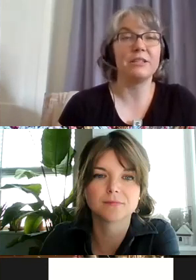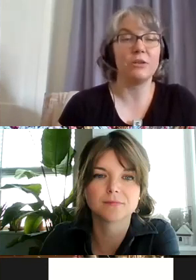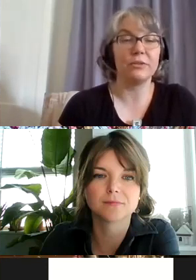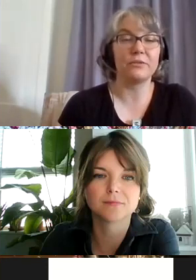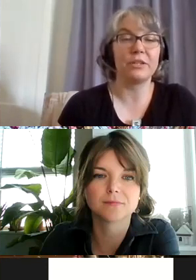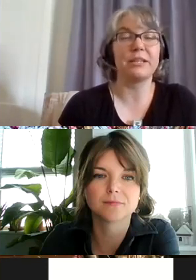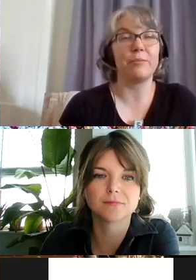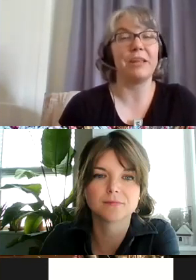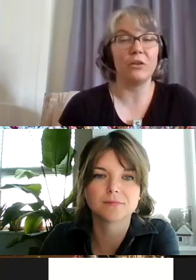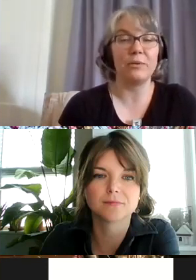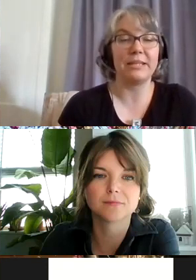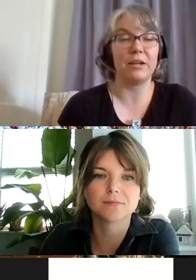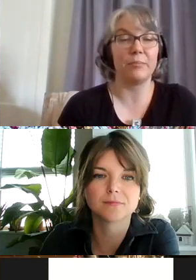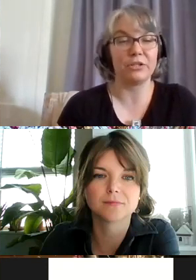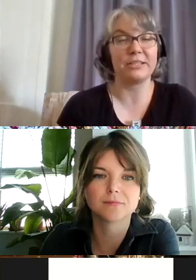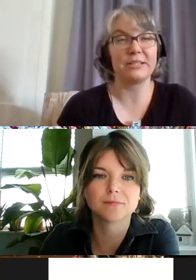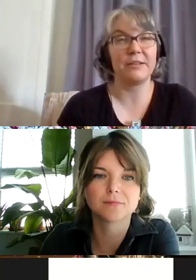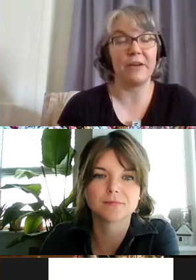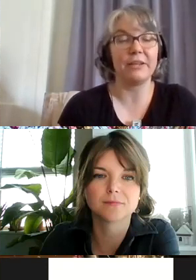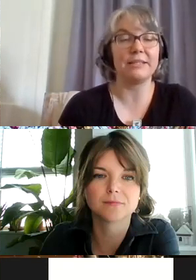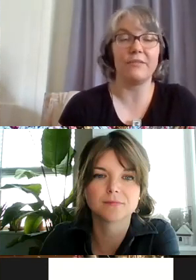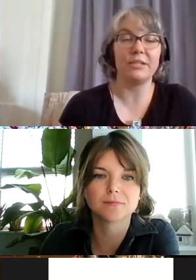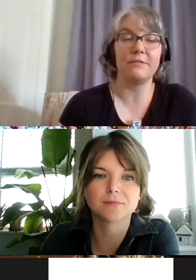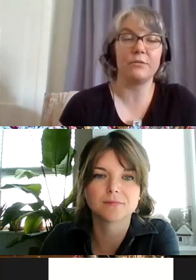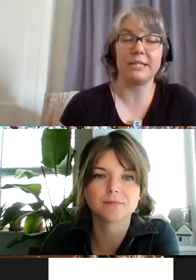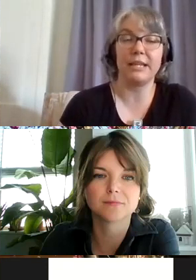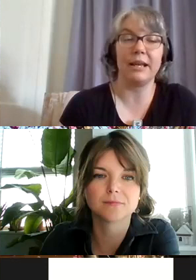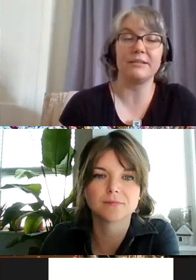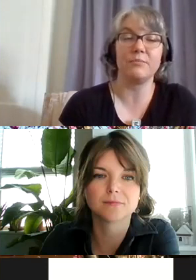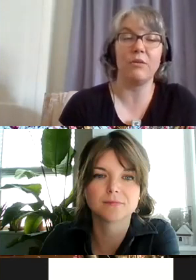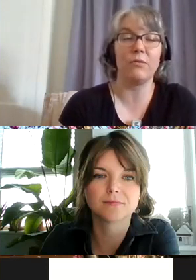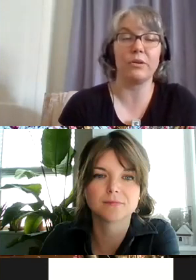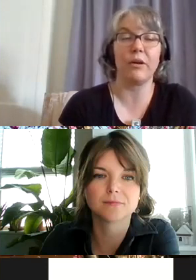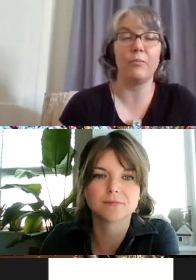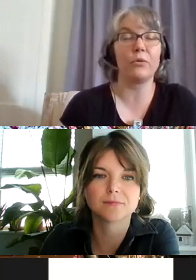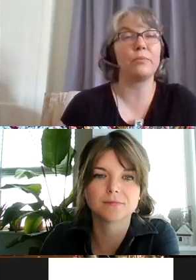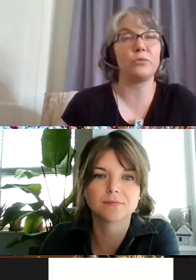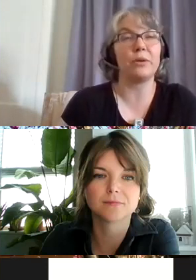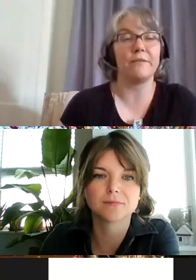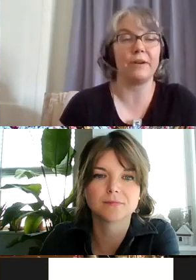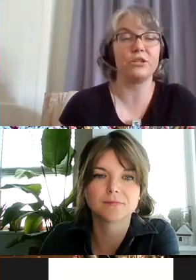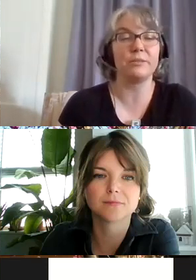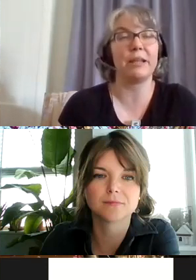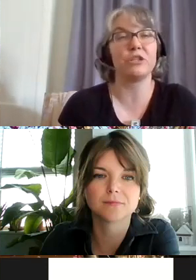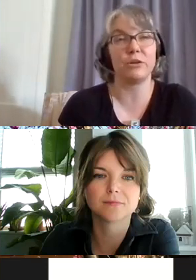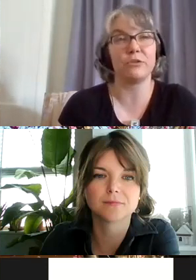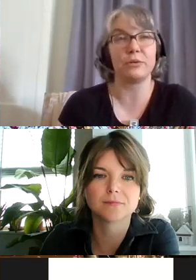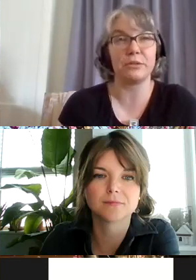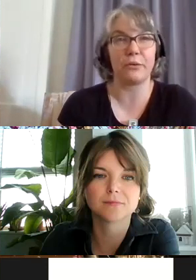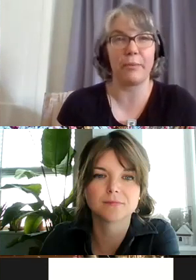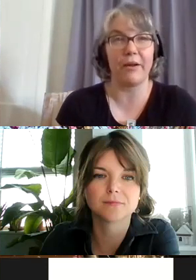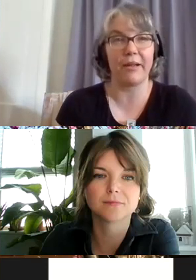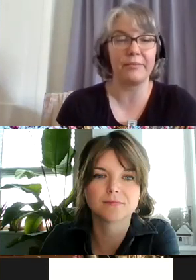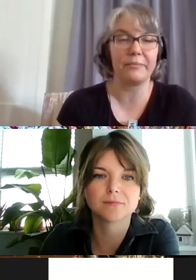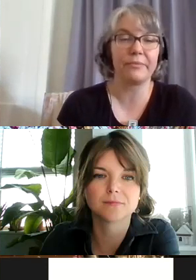Natchitoches is the oldest French settlement in the Louisiana Purchase, founded in 1714 as a small fort on the border between French and Spanish territories